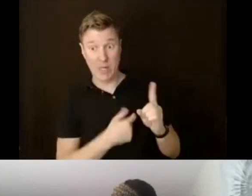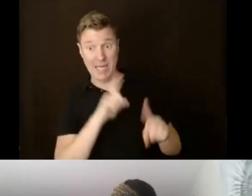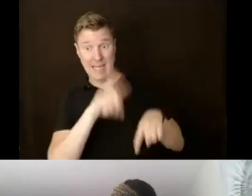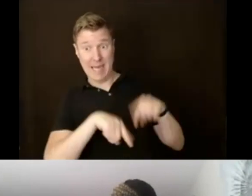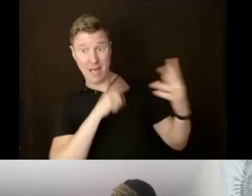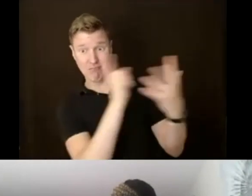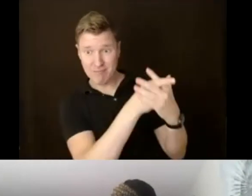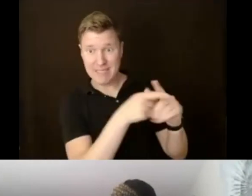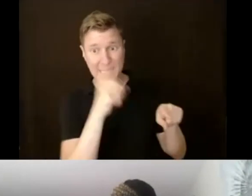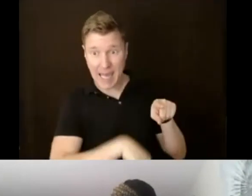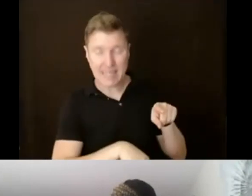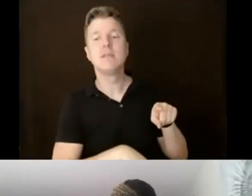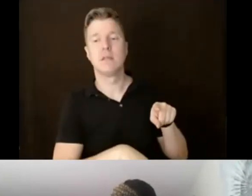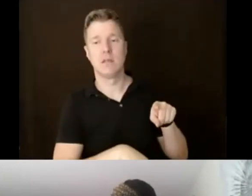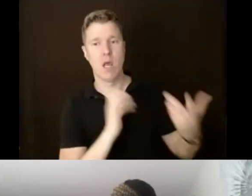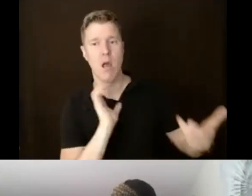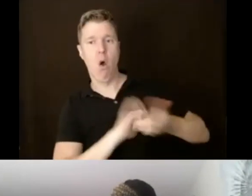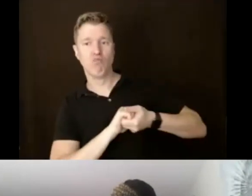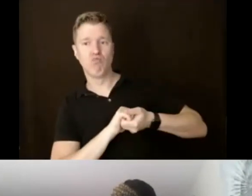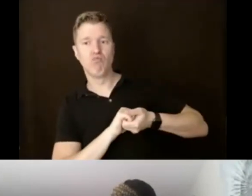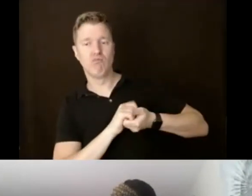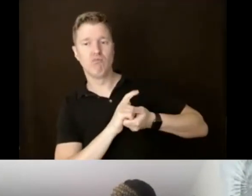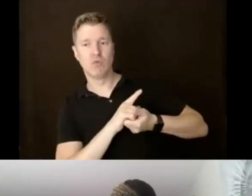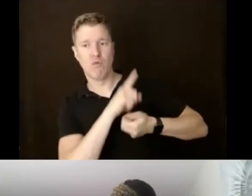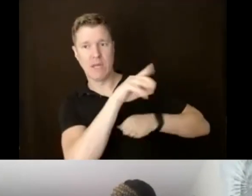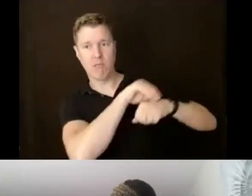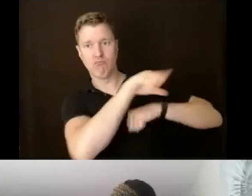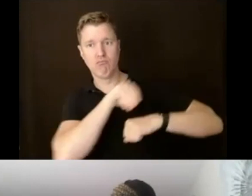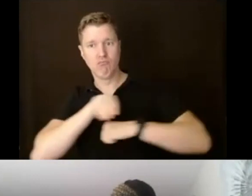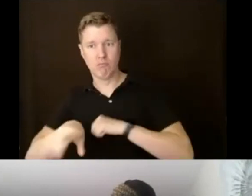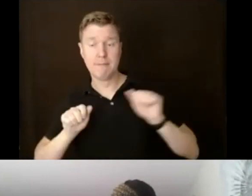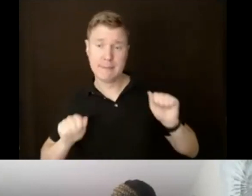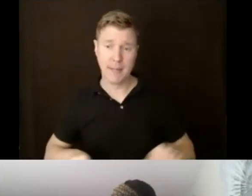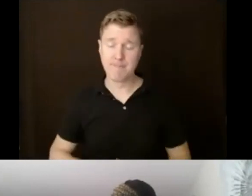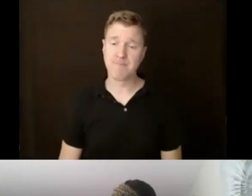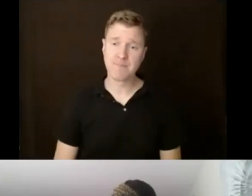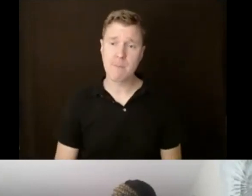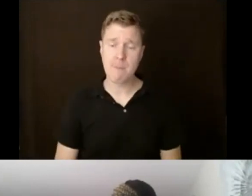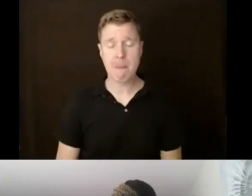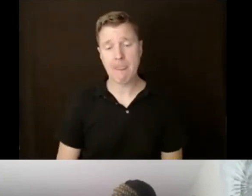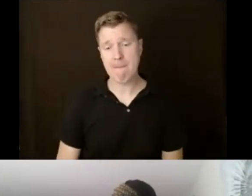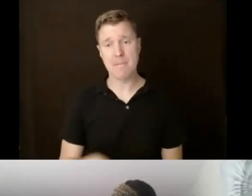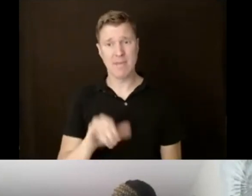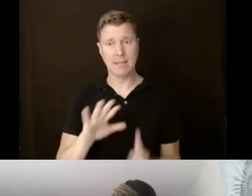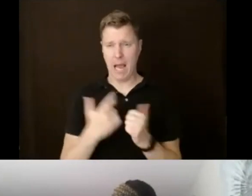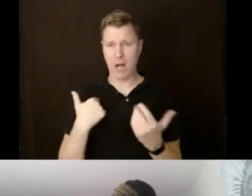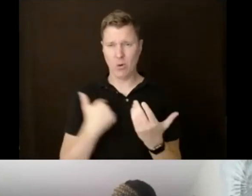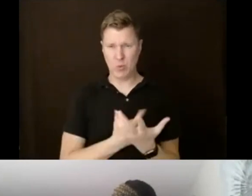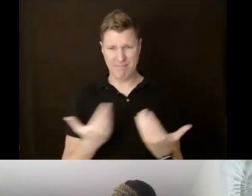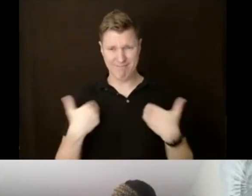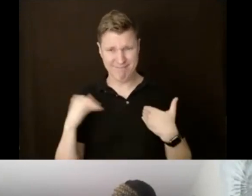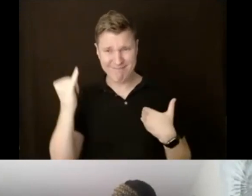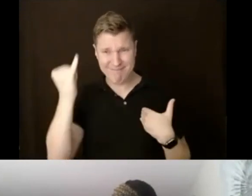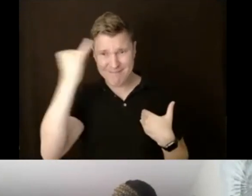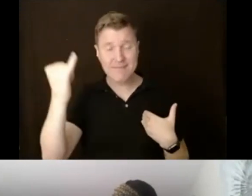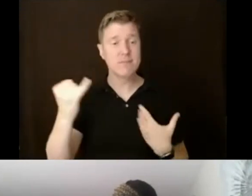ability to do, because this is part of how we live into this idea that we are